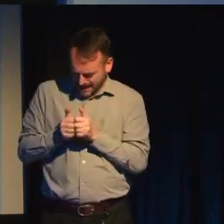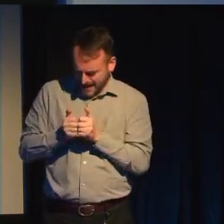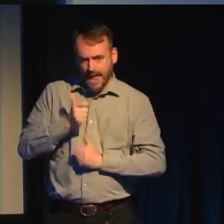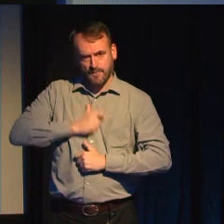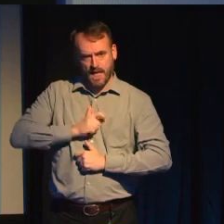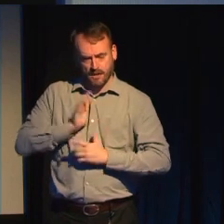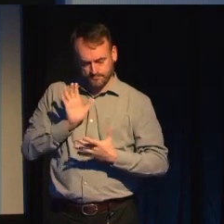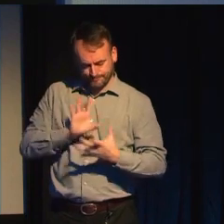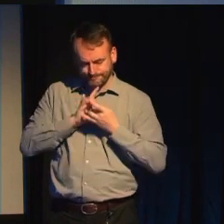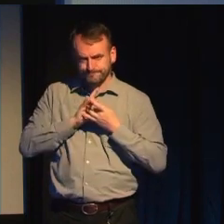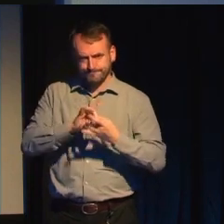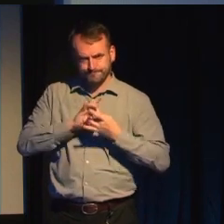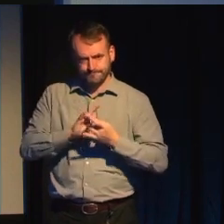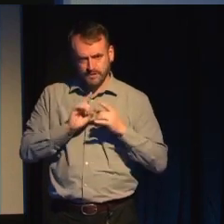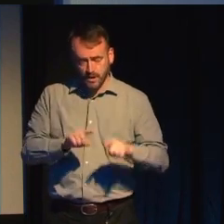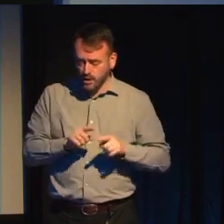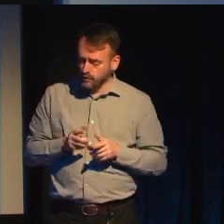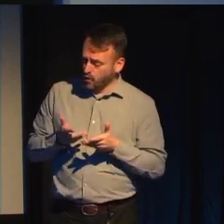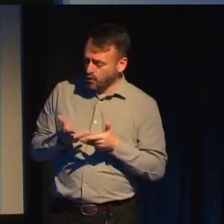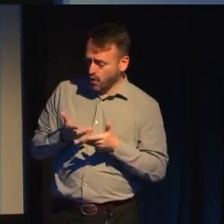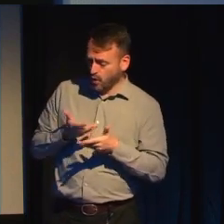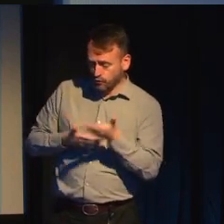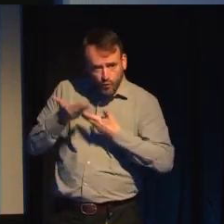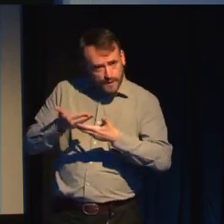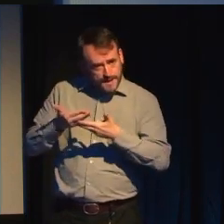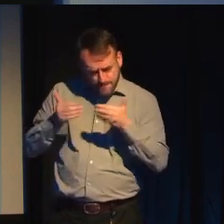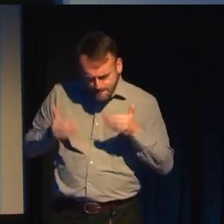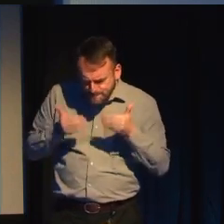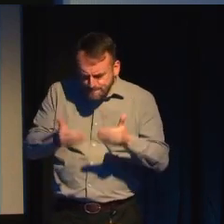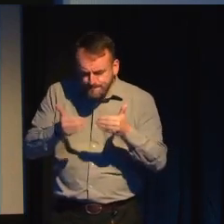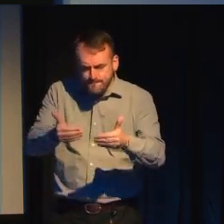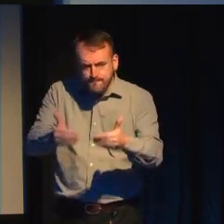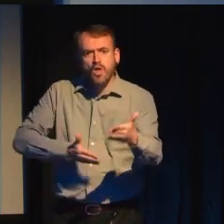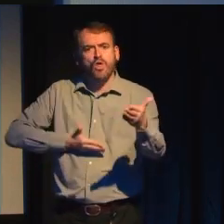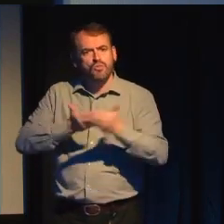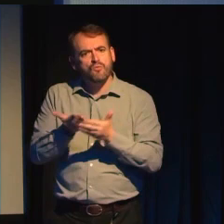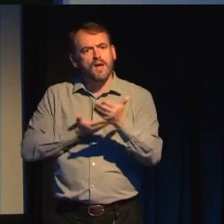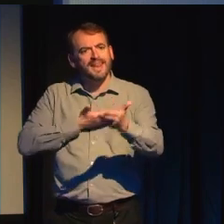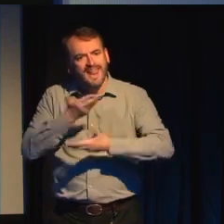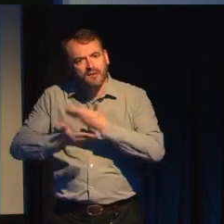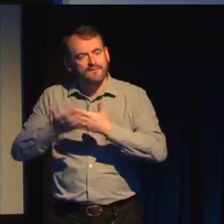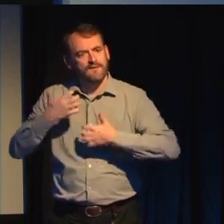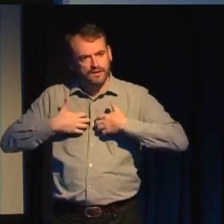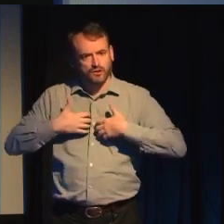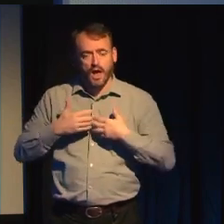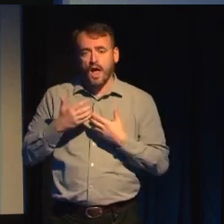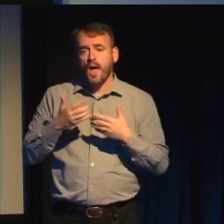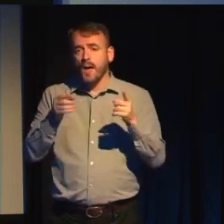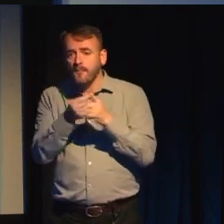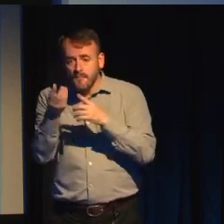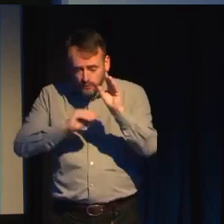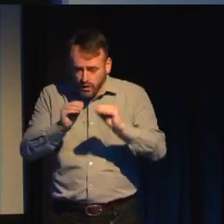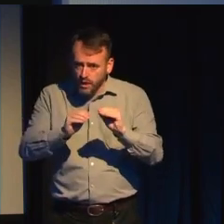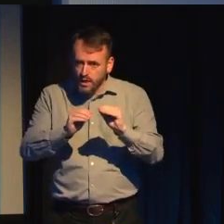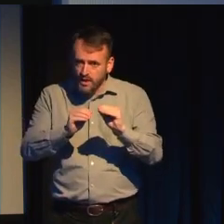is driven forward by solving narrative adventure puzzles, but then the puzzles need to mold themselves to what's